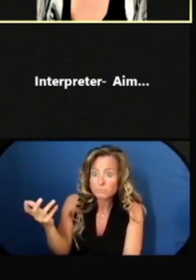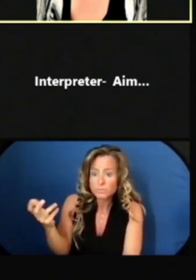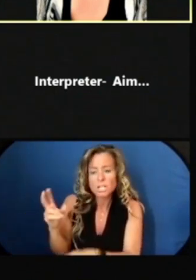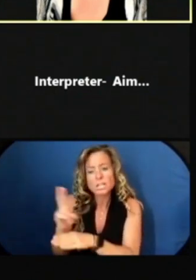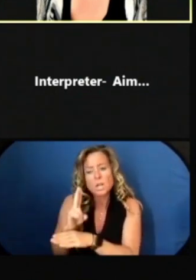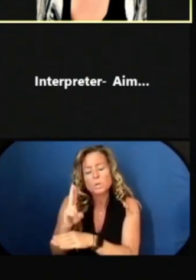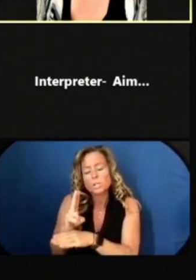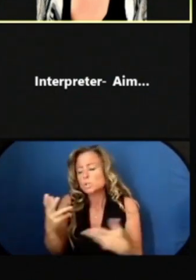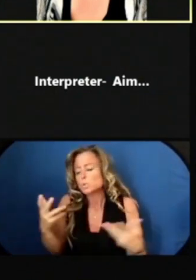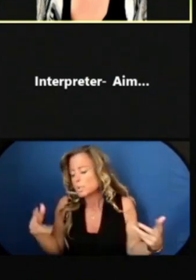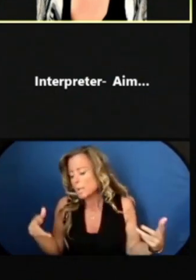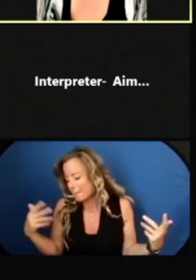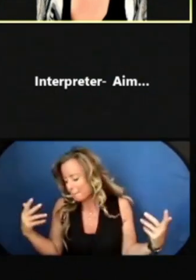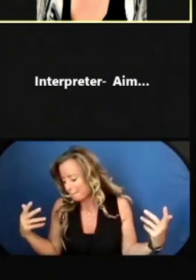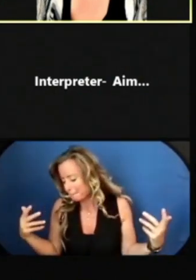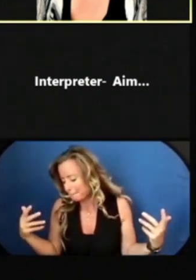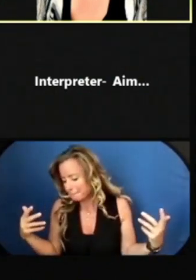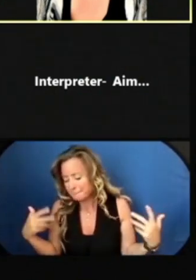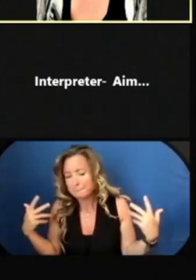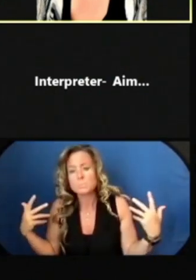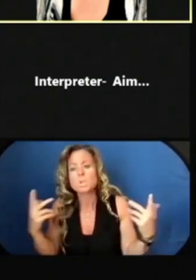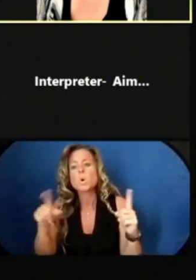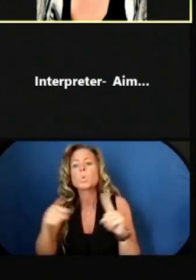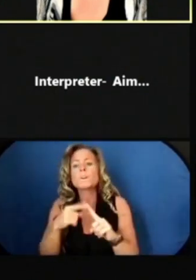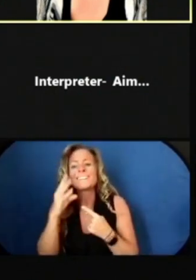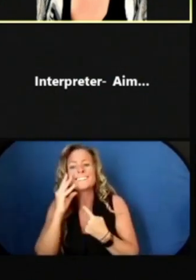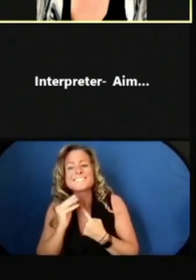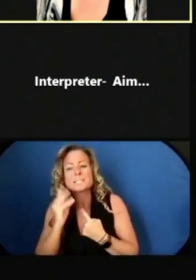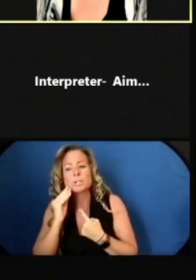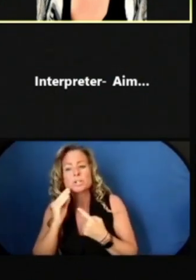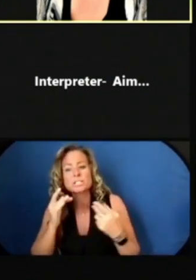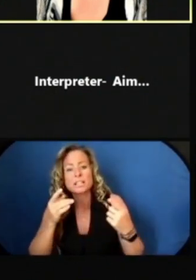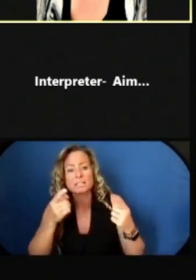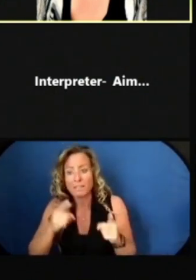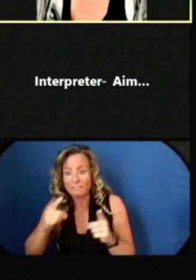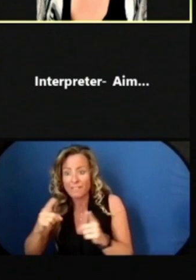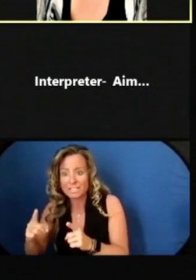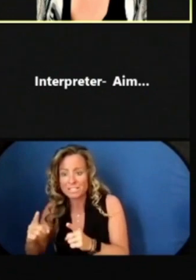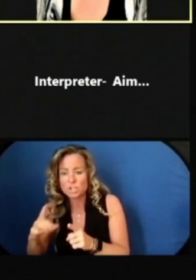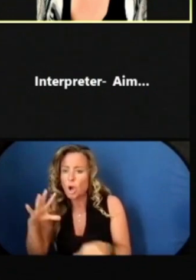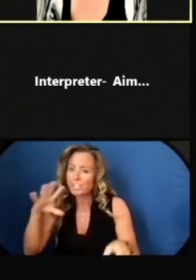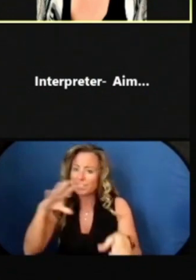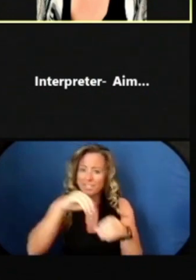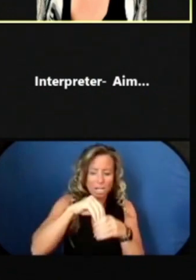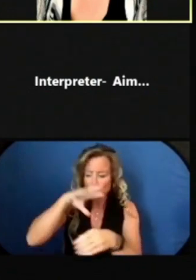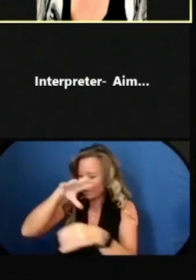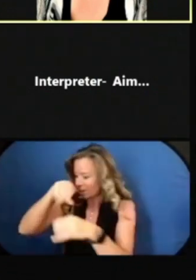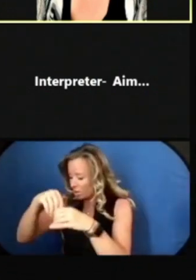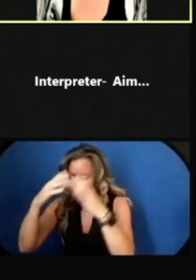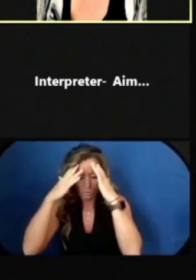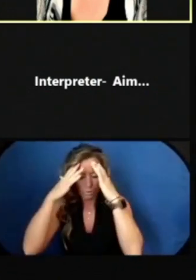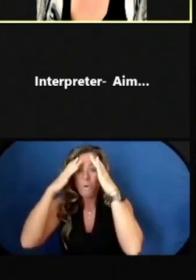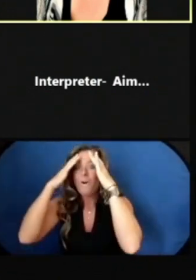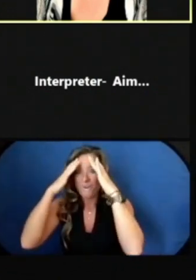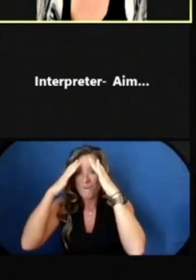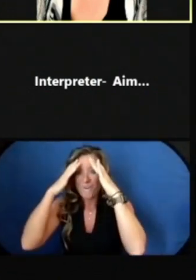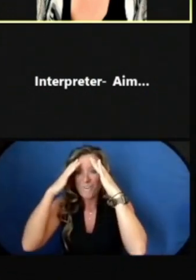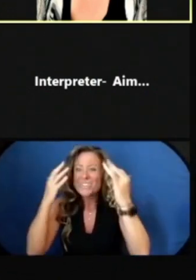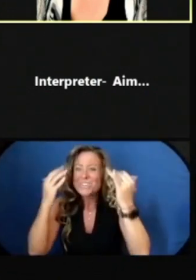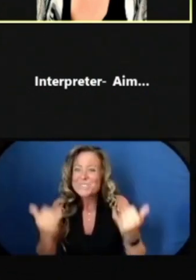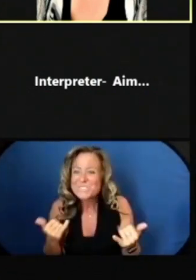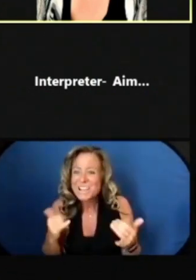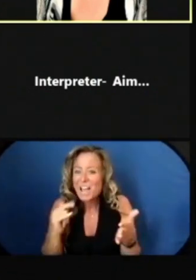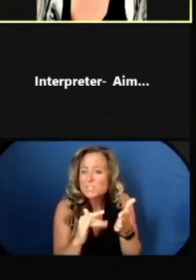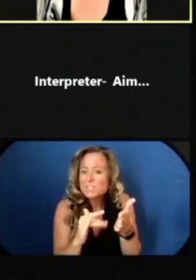use when experiencing the events of the story are also engaged. So studies show that